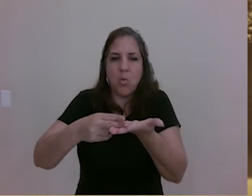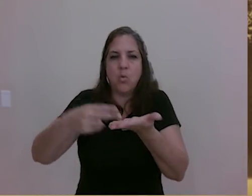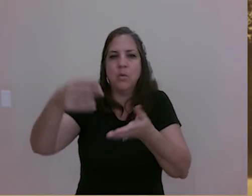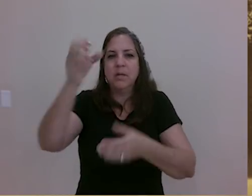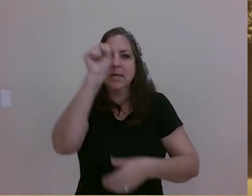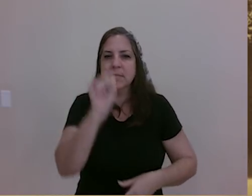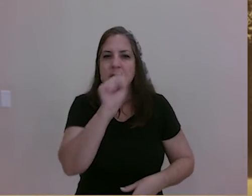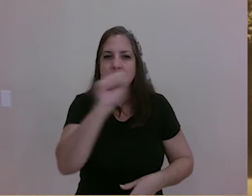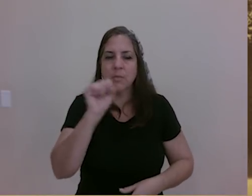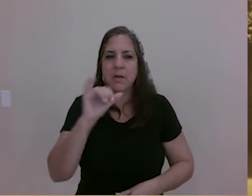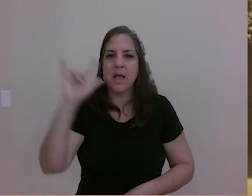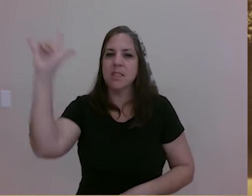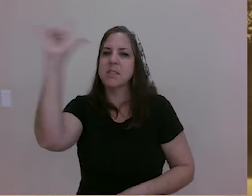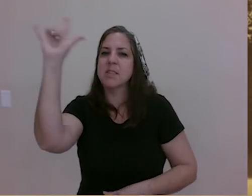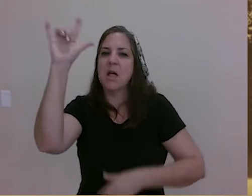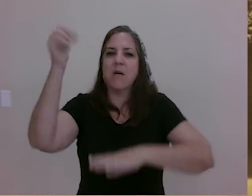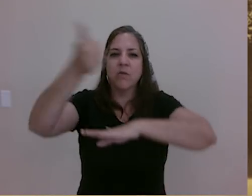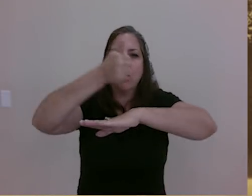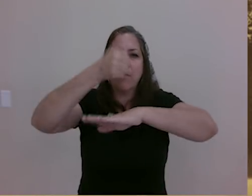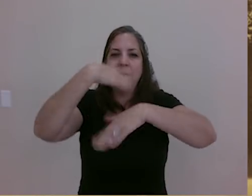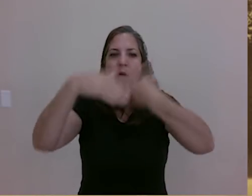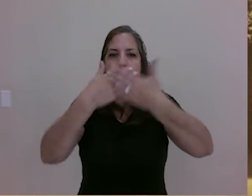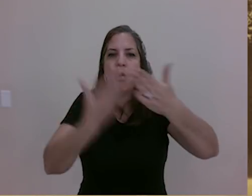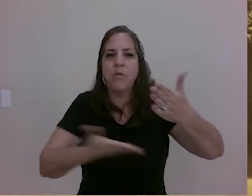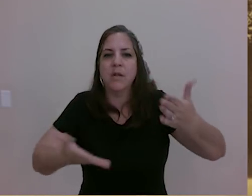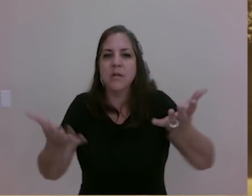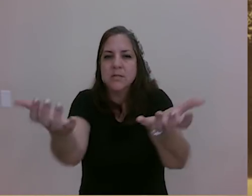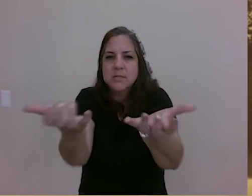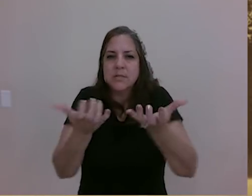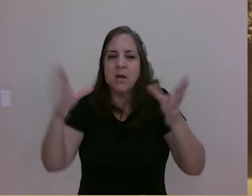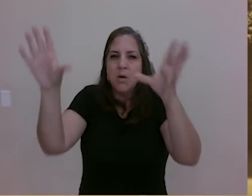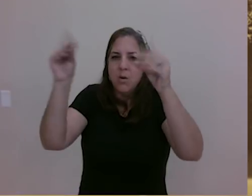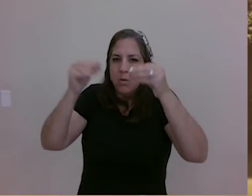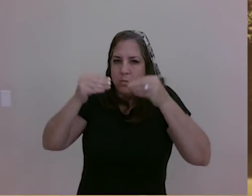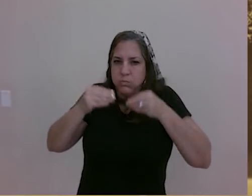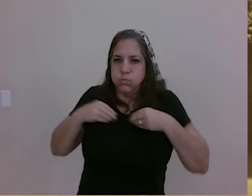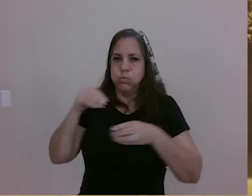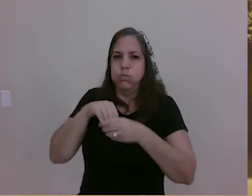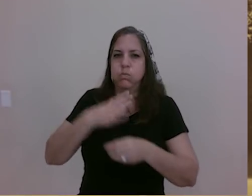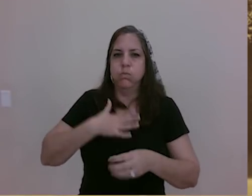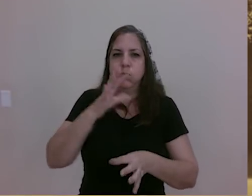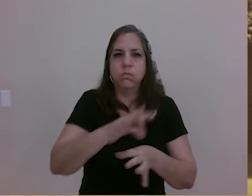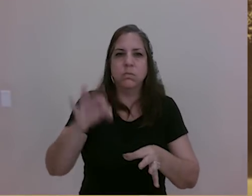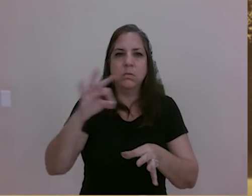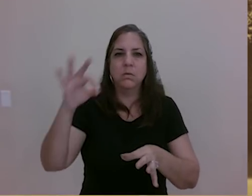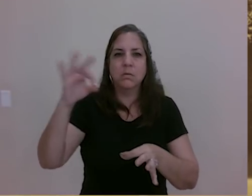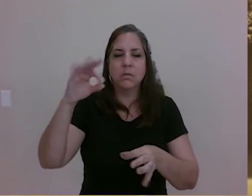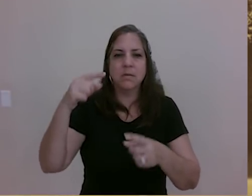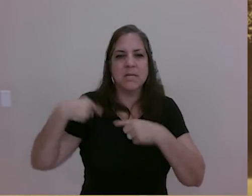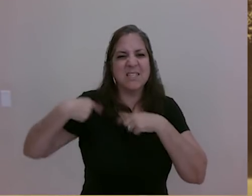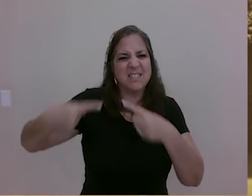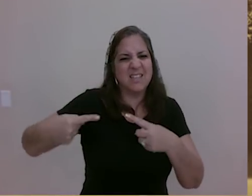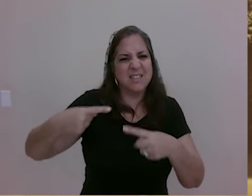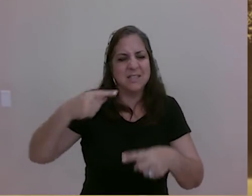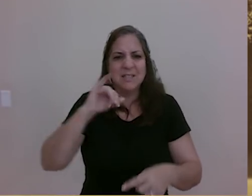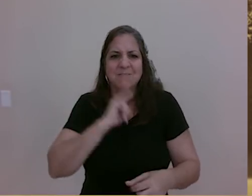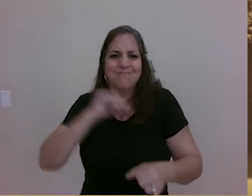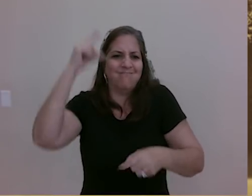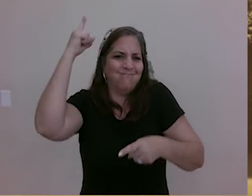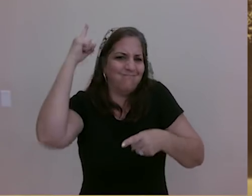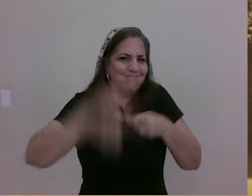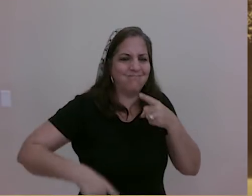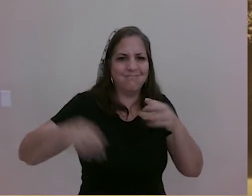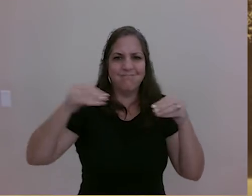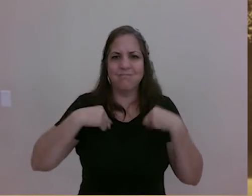I love you above all things, and I desire to receive you into my soul. Since I cannot at this moment receive